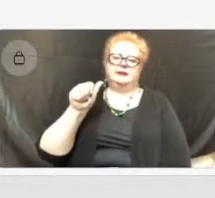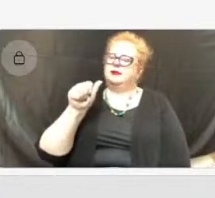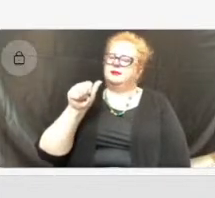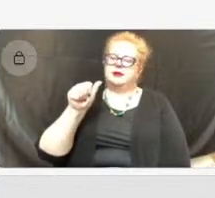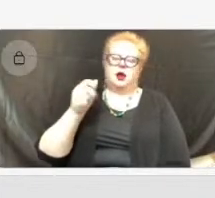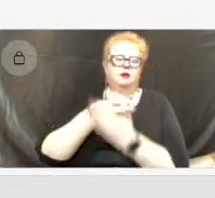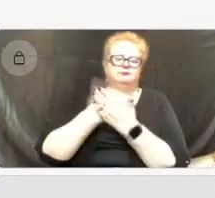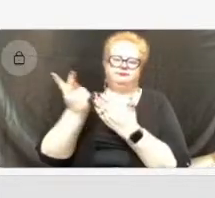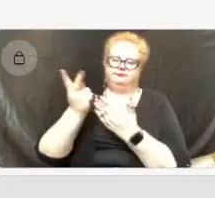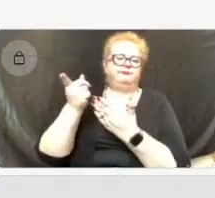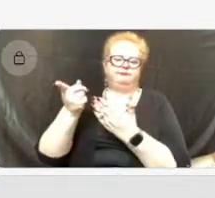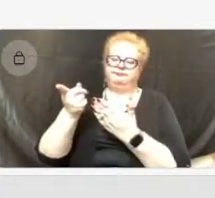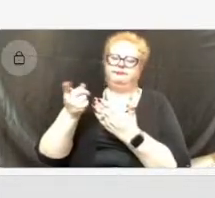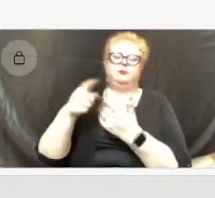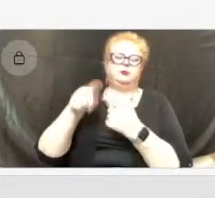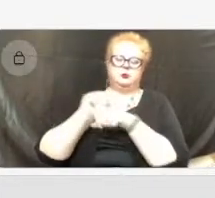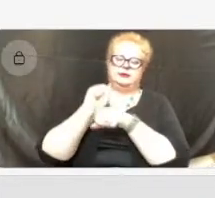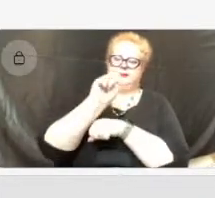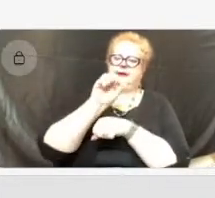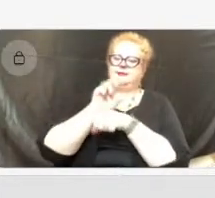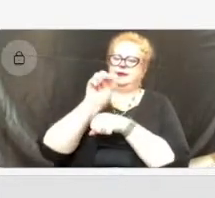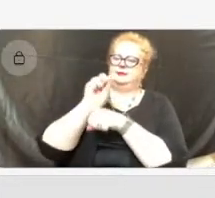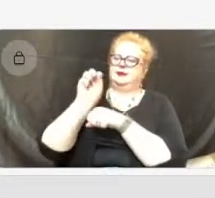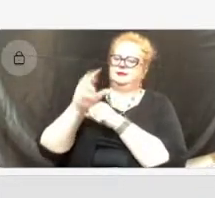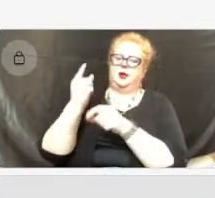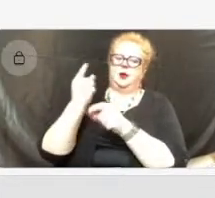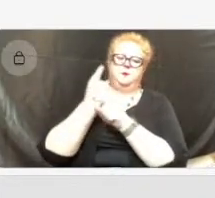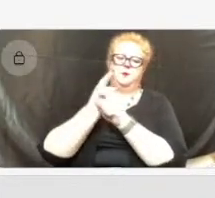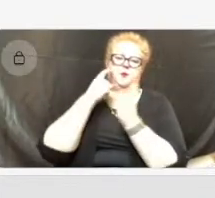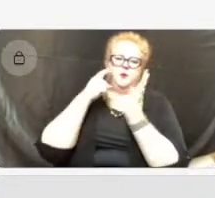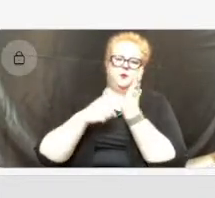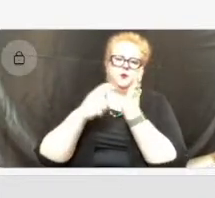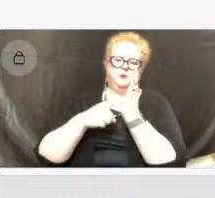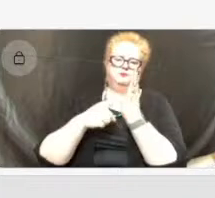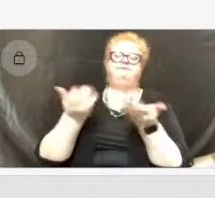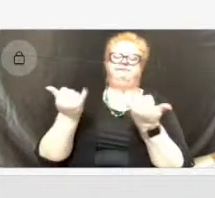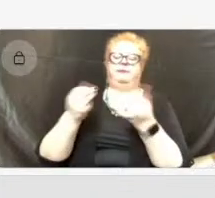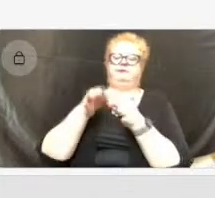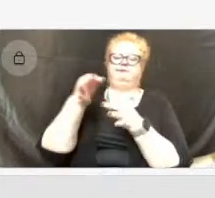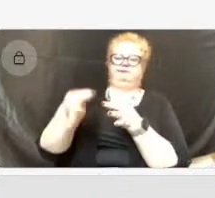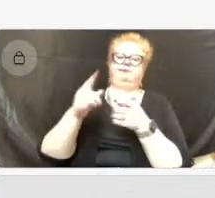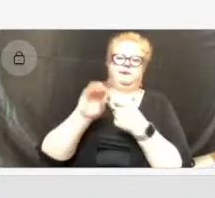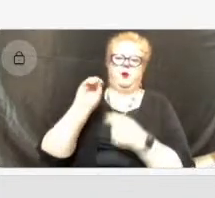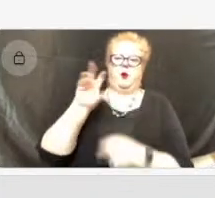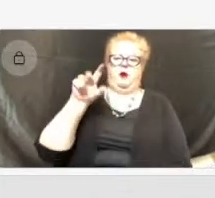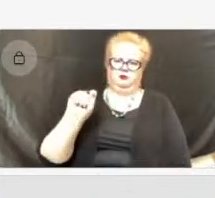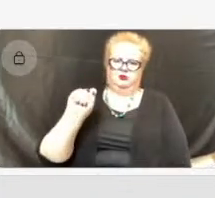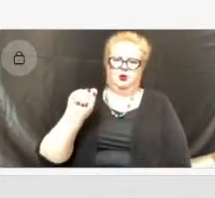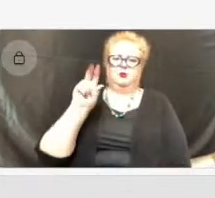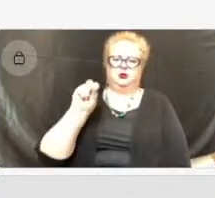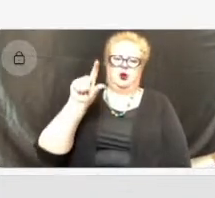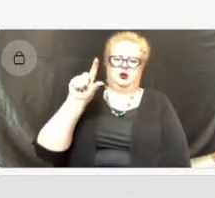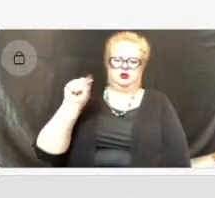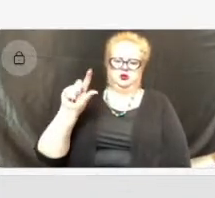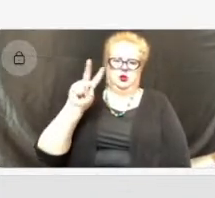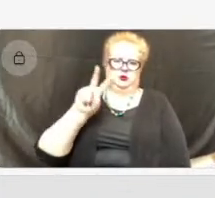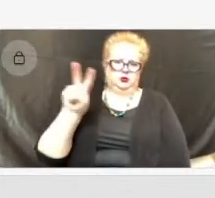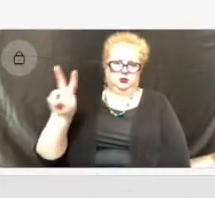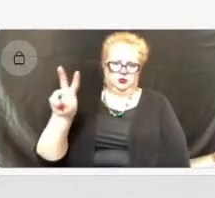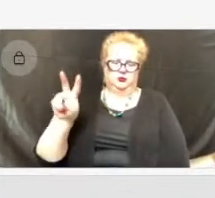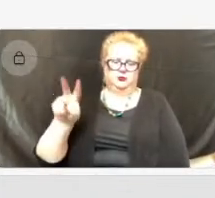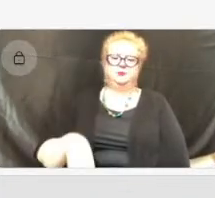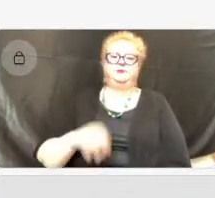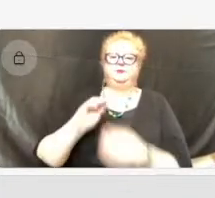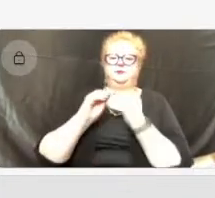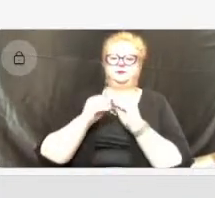owners. Staff recommends the item be deferred to October 13th, 2022 agenda. Consent approval. Item number